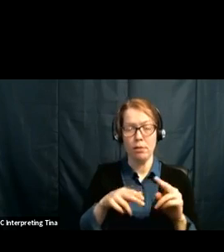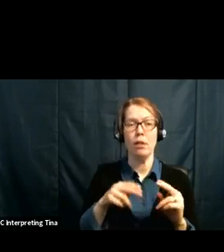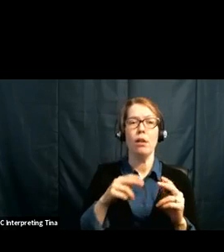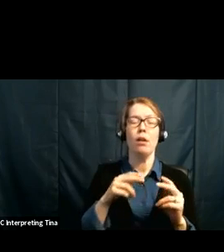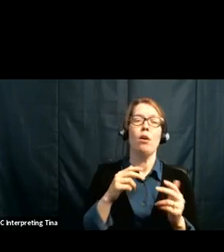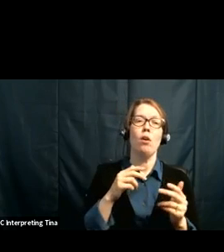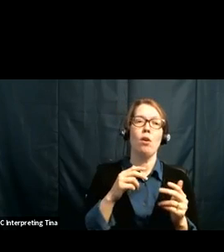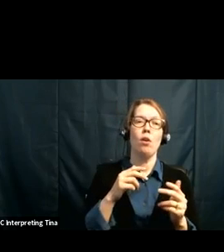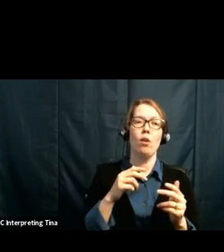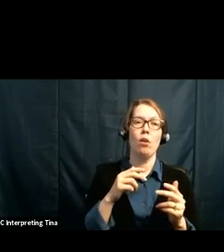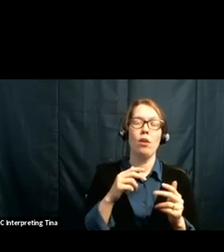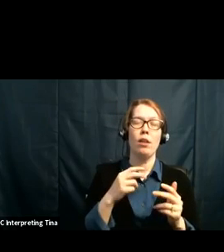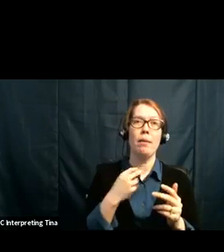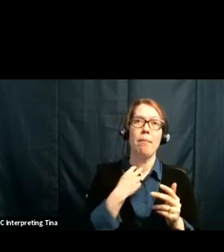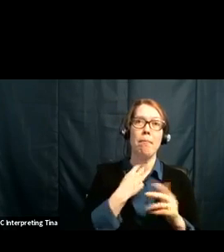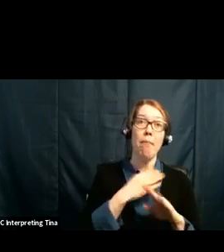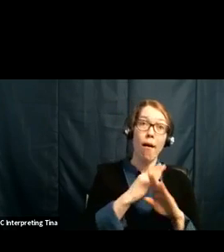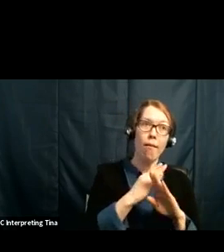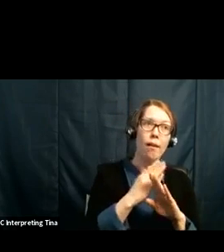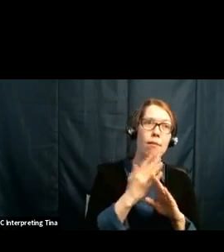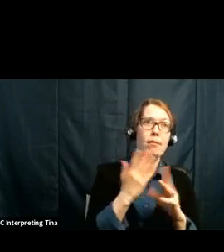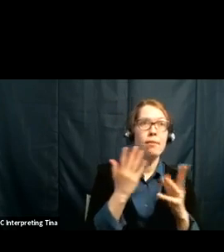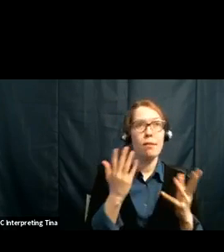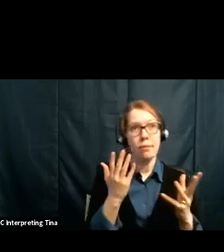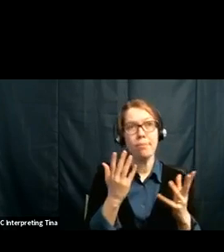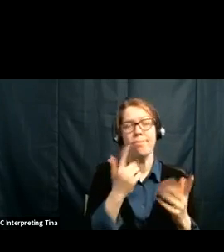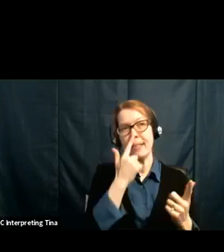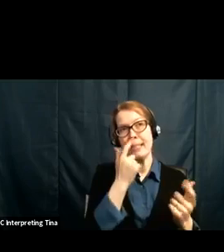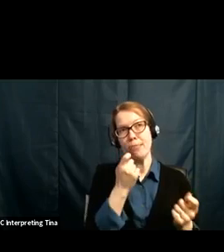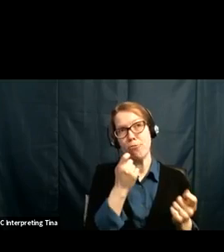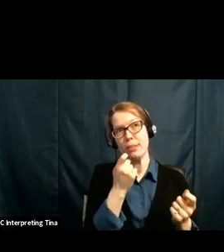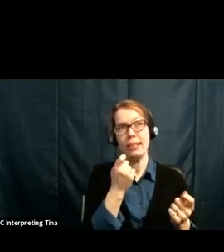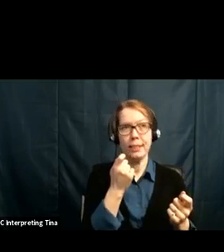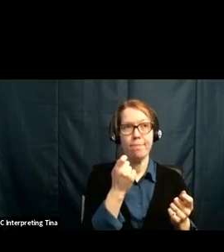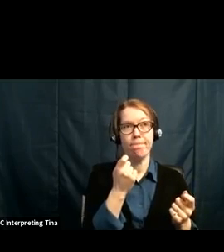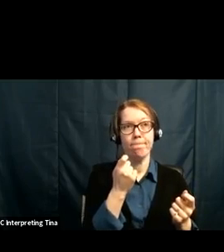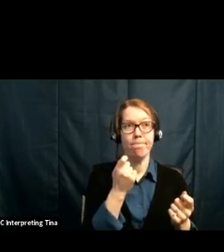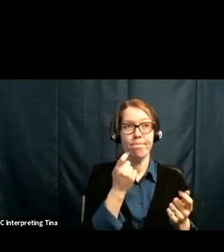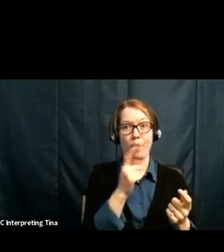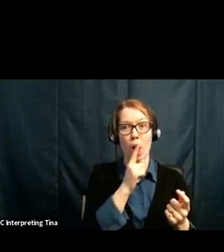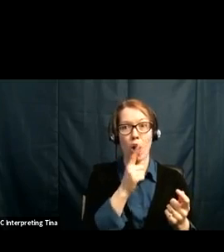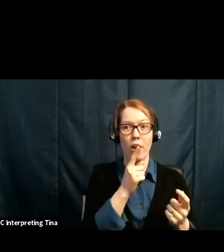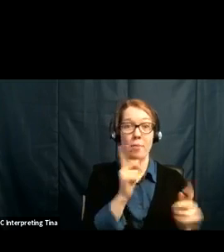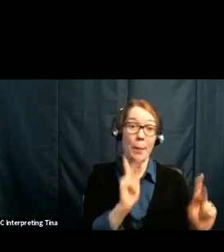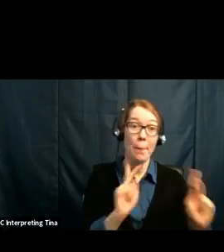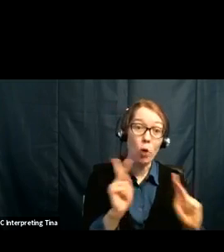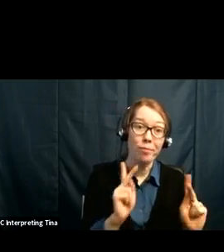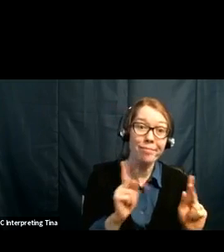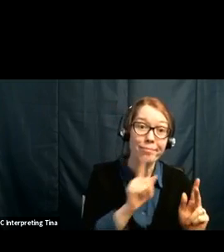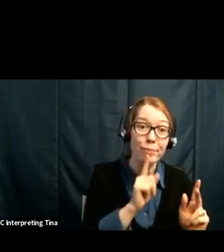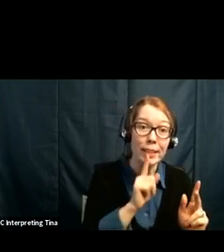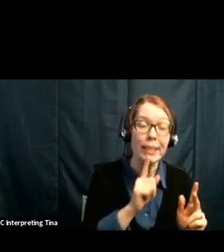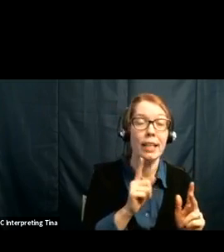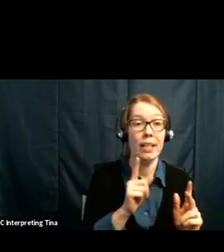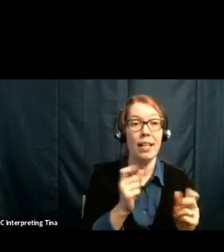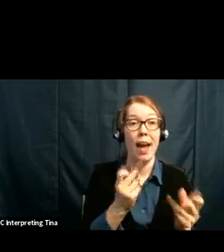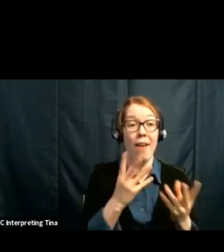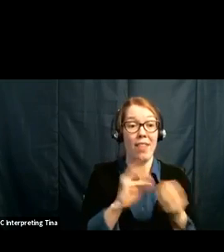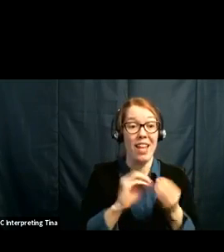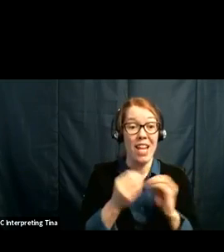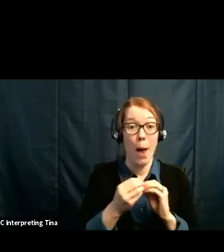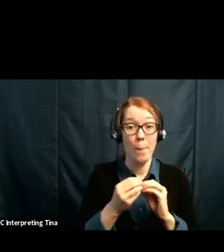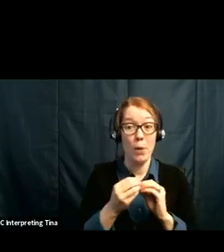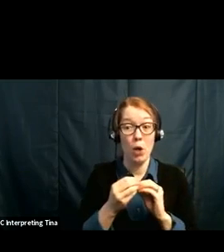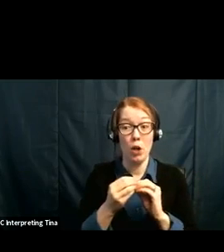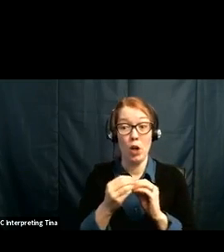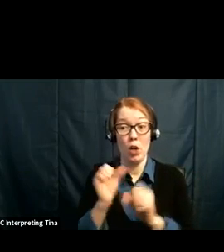The bottlenecks are, interestingly enough, people. So having the number of technicians we